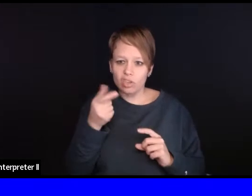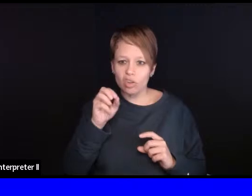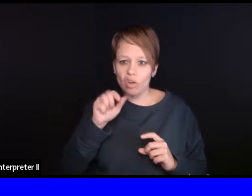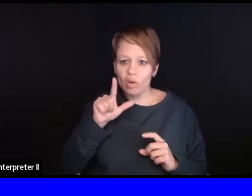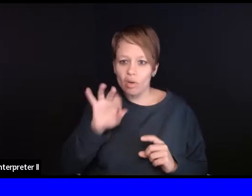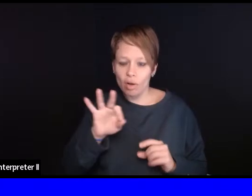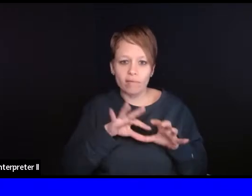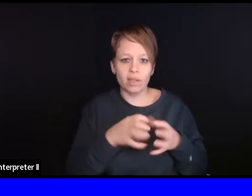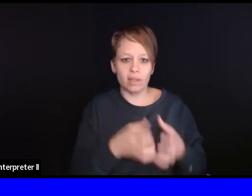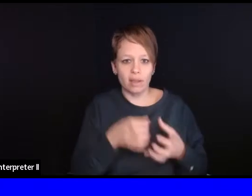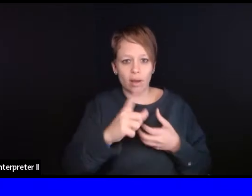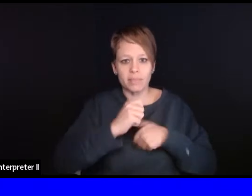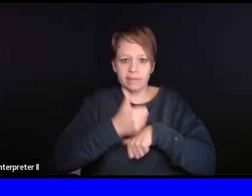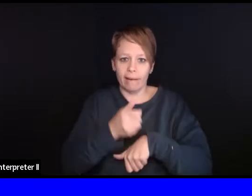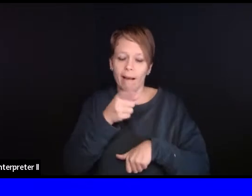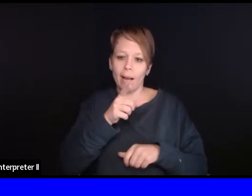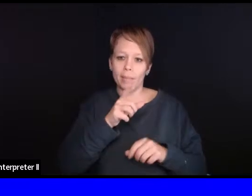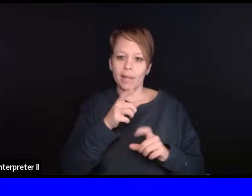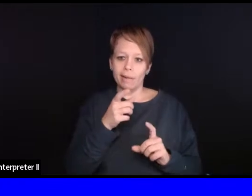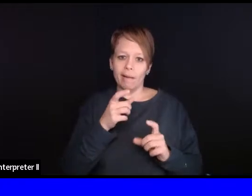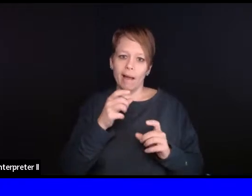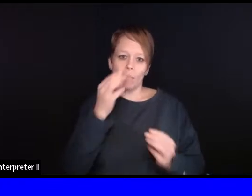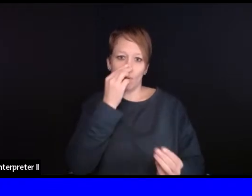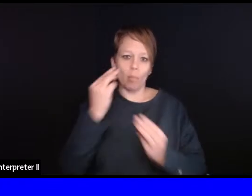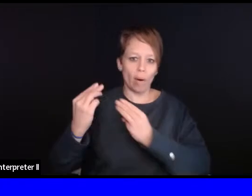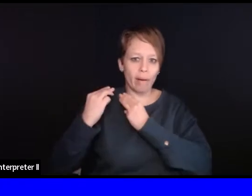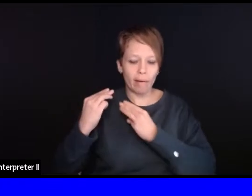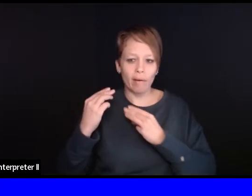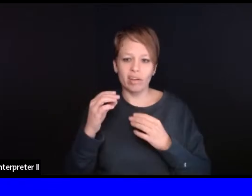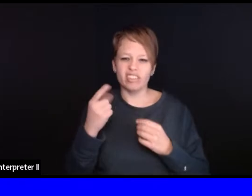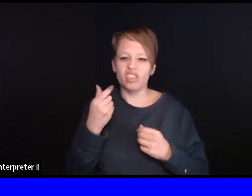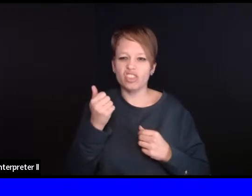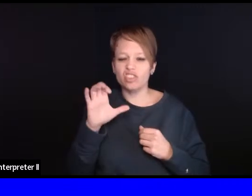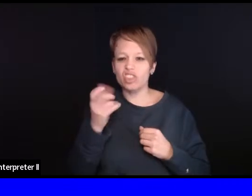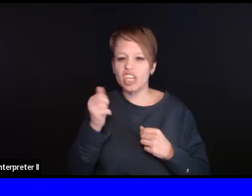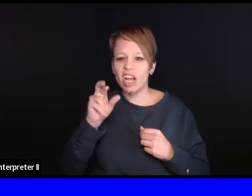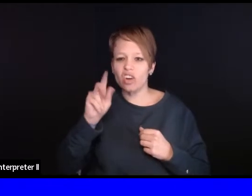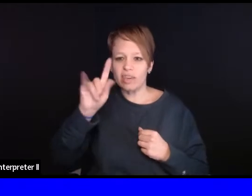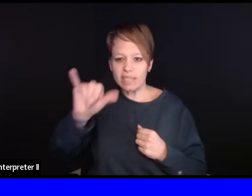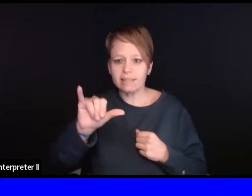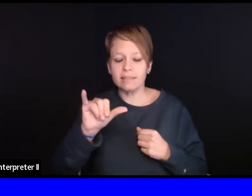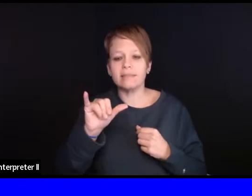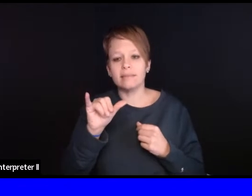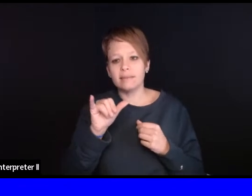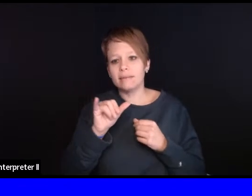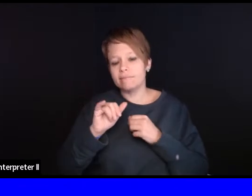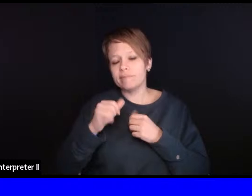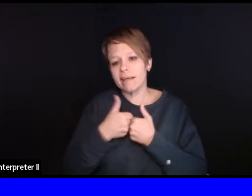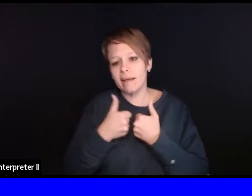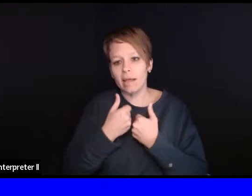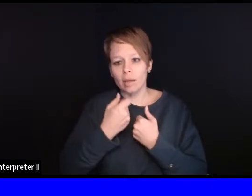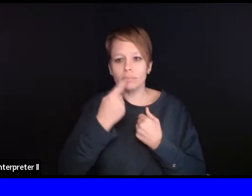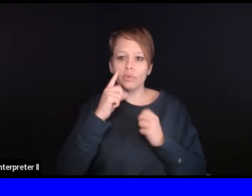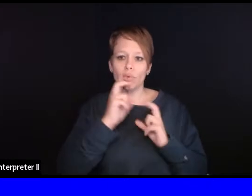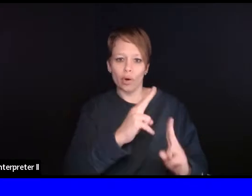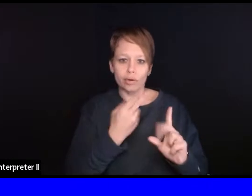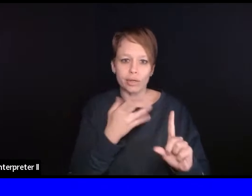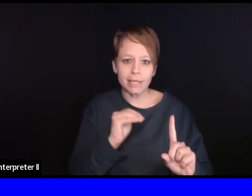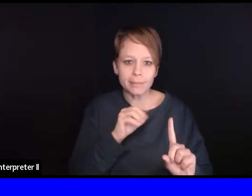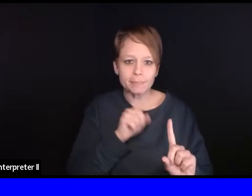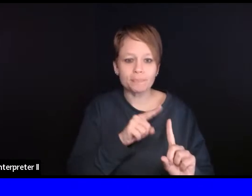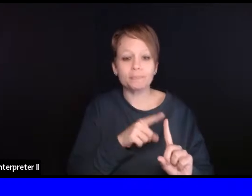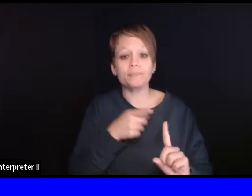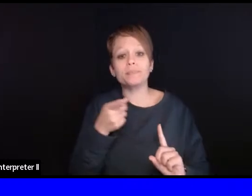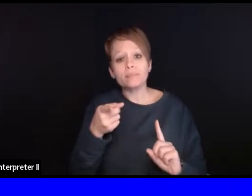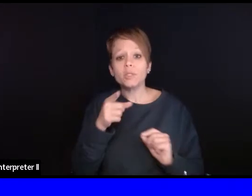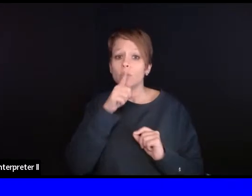Charity Classic. The street proposed for designation runs along the western side of Langston Golf Course. Symbolically designating the street near